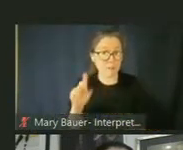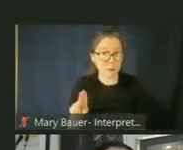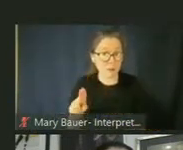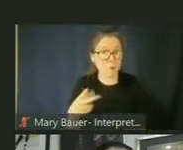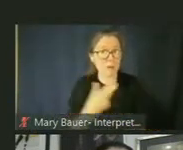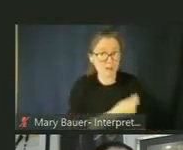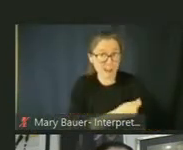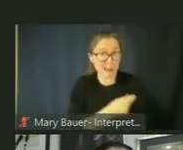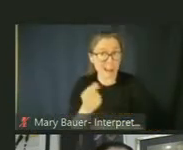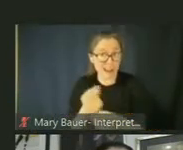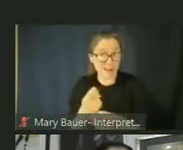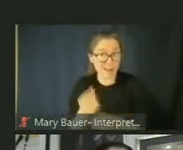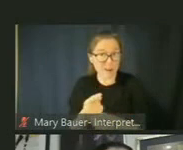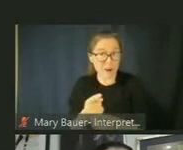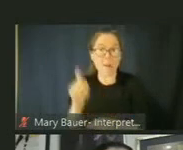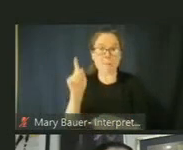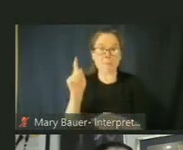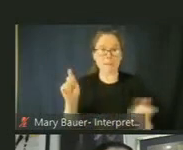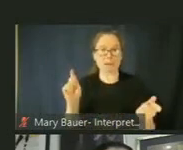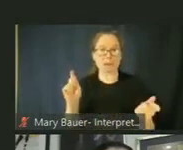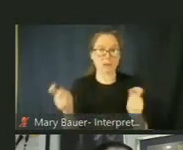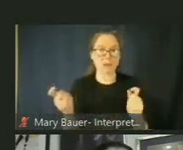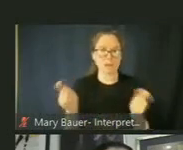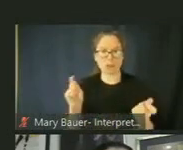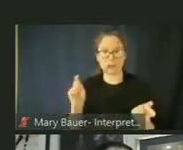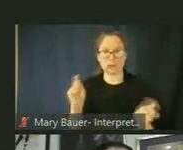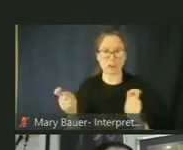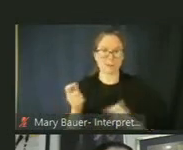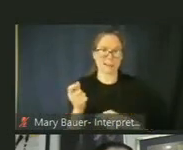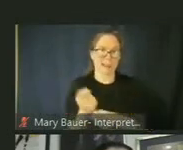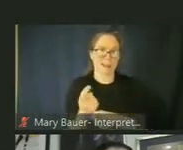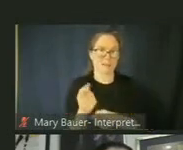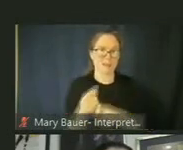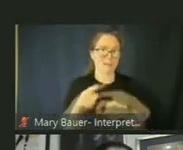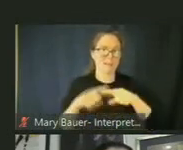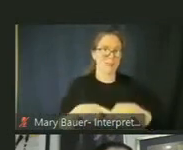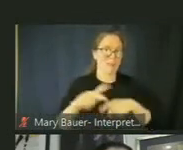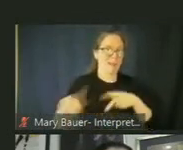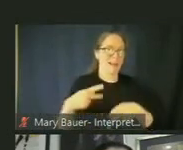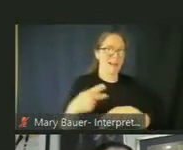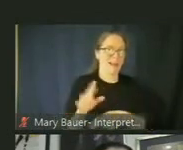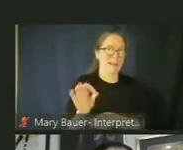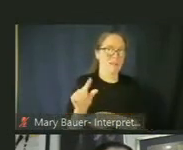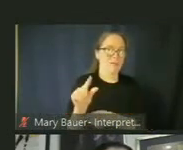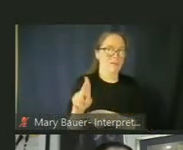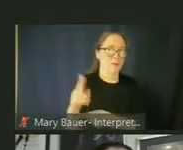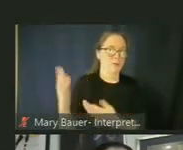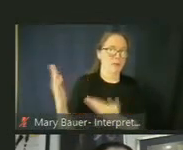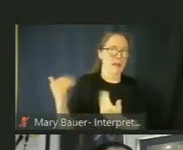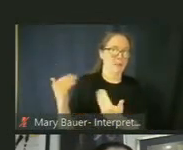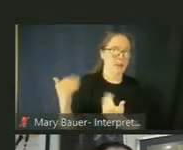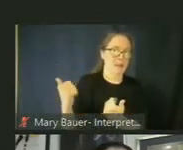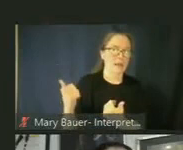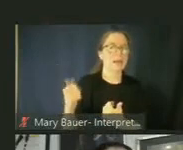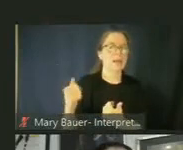year has to be modified with the different variants on the flu every year. And it is very difficult to really get to that perfect science of what